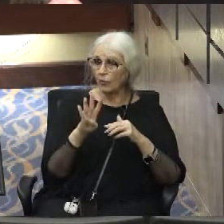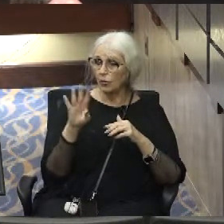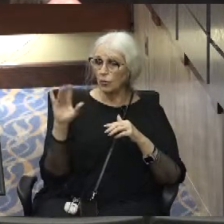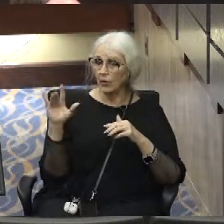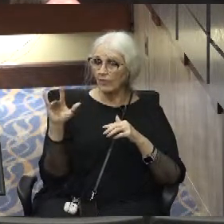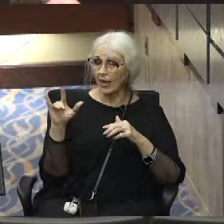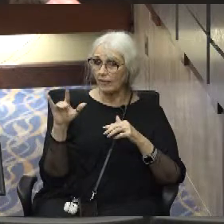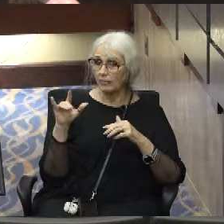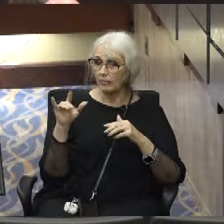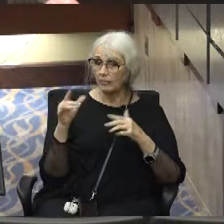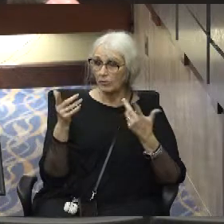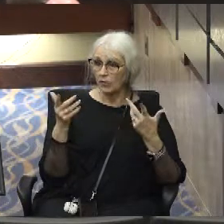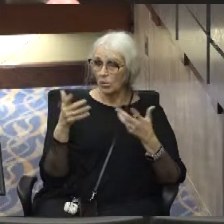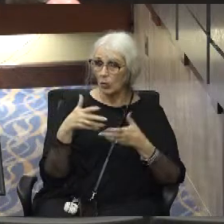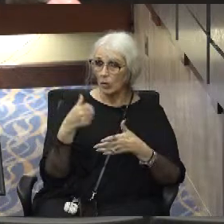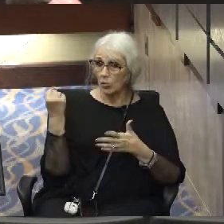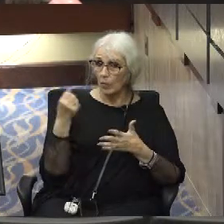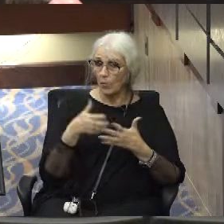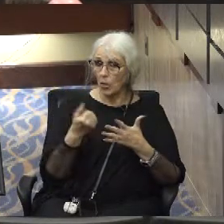425?